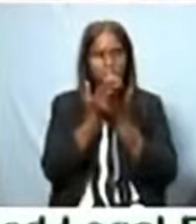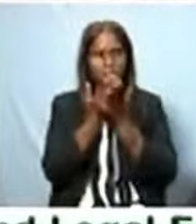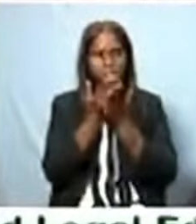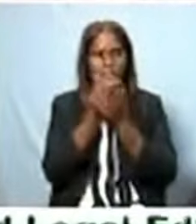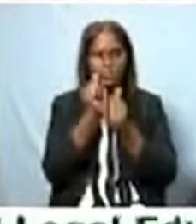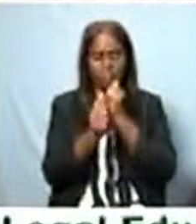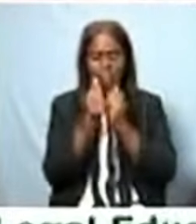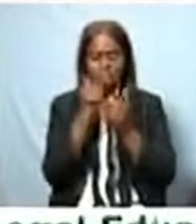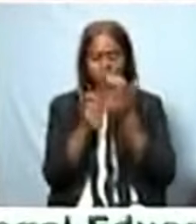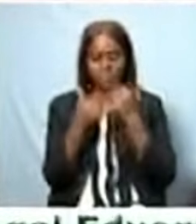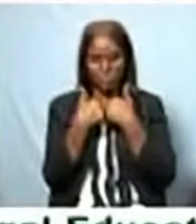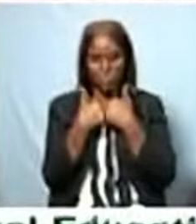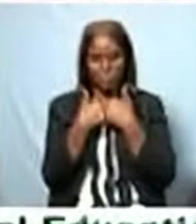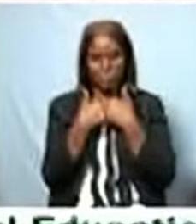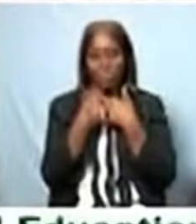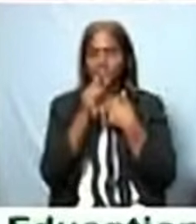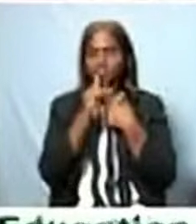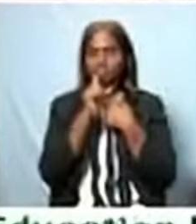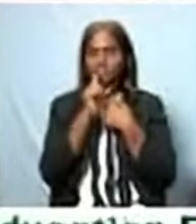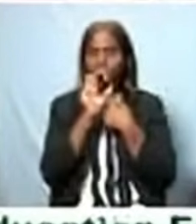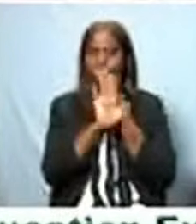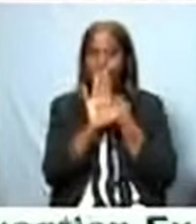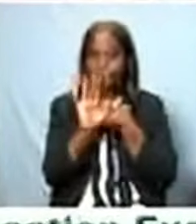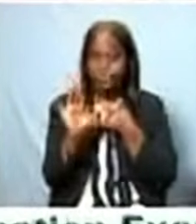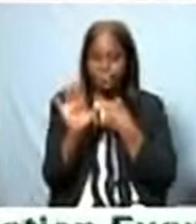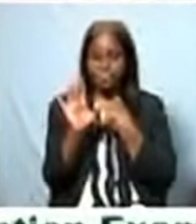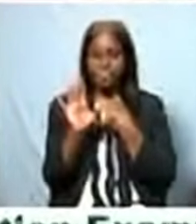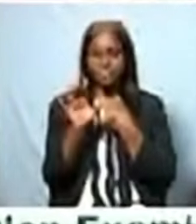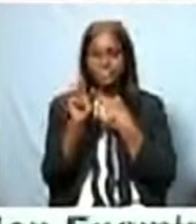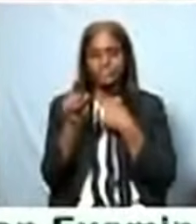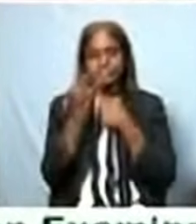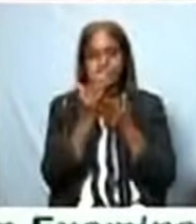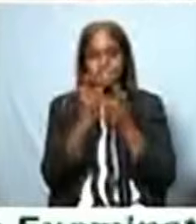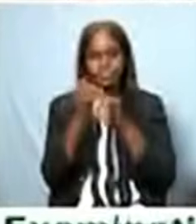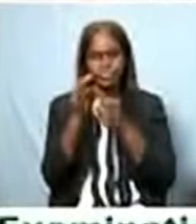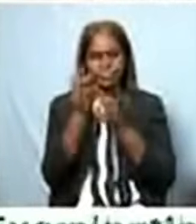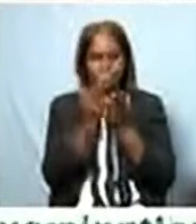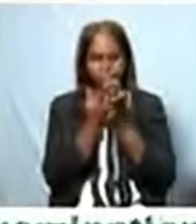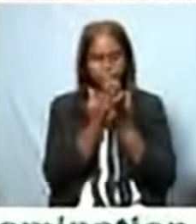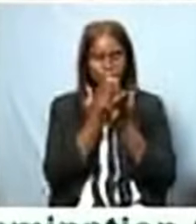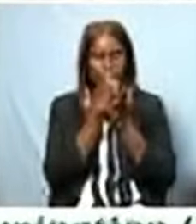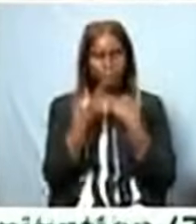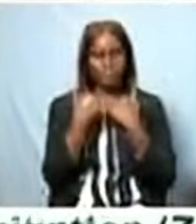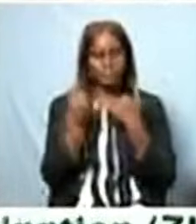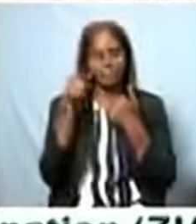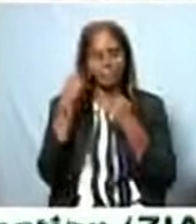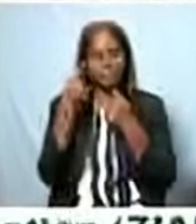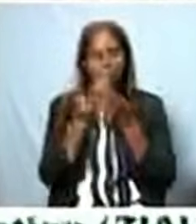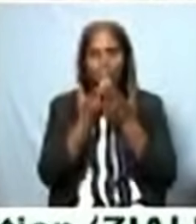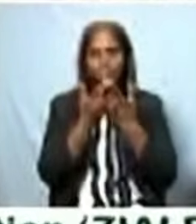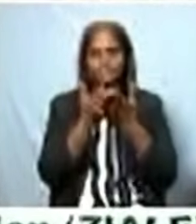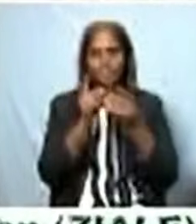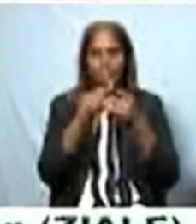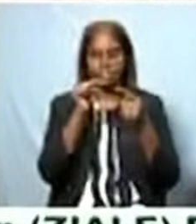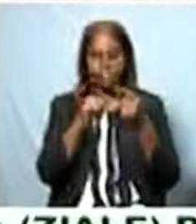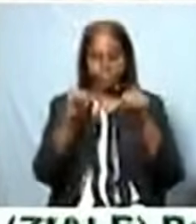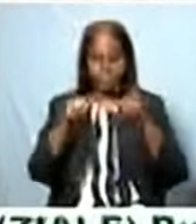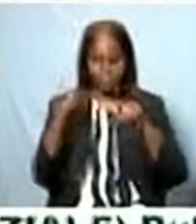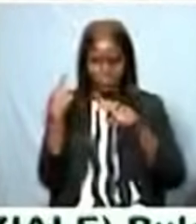that the leverages that the move of the motion forwarded to this